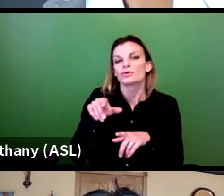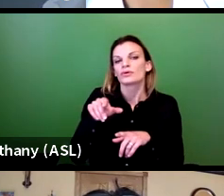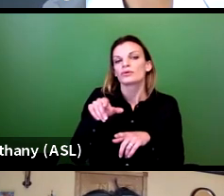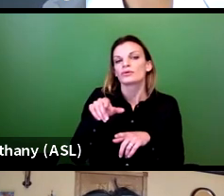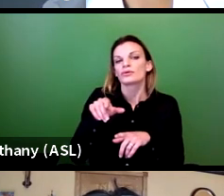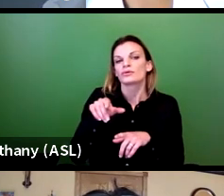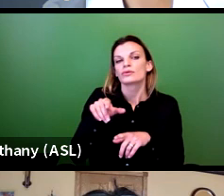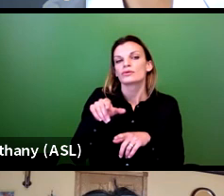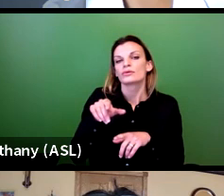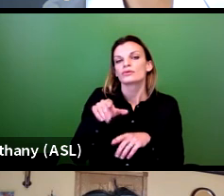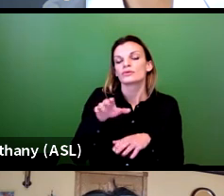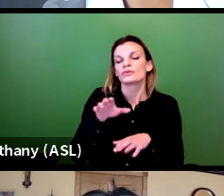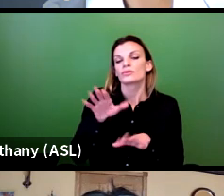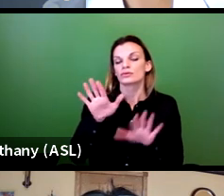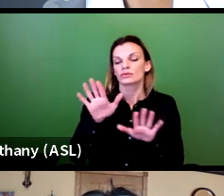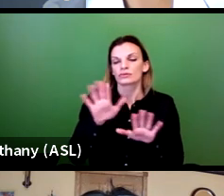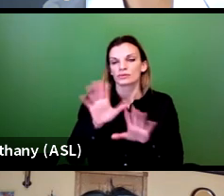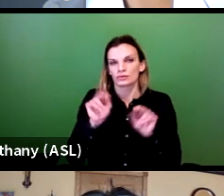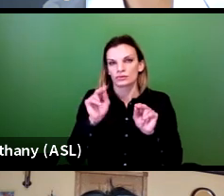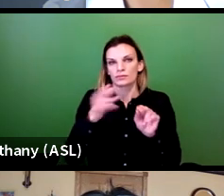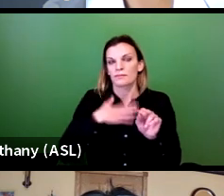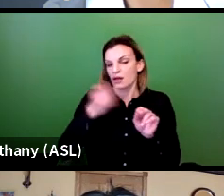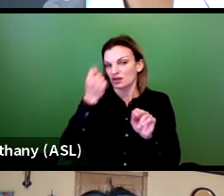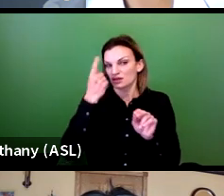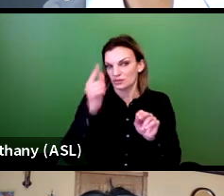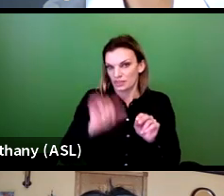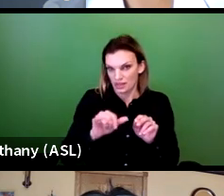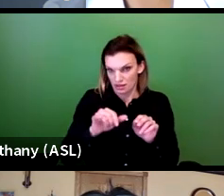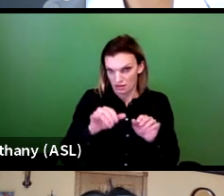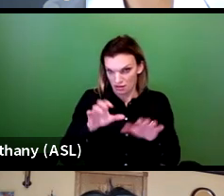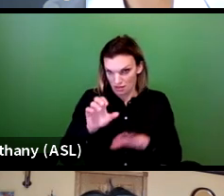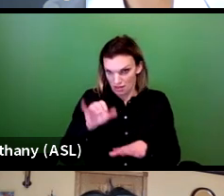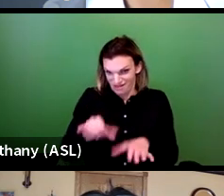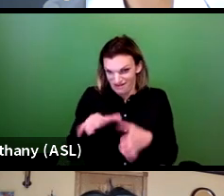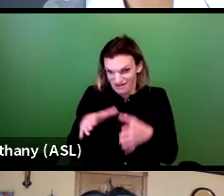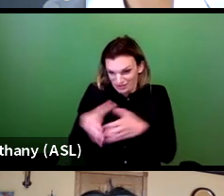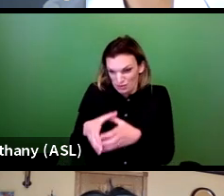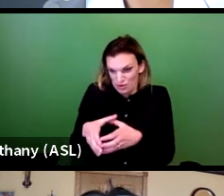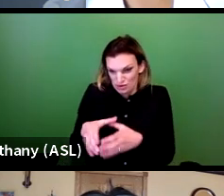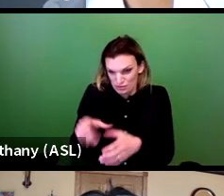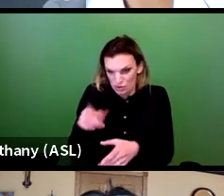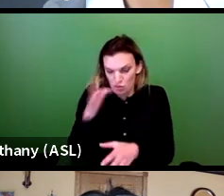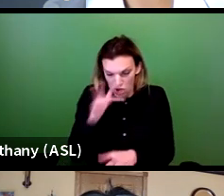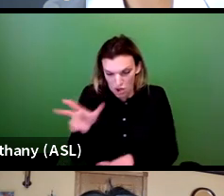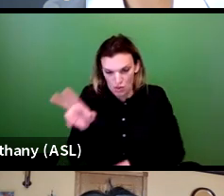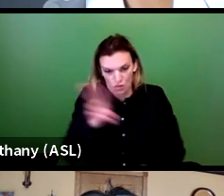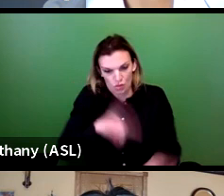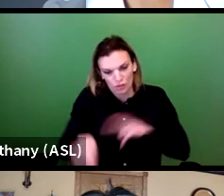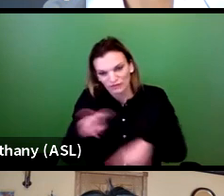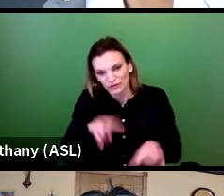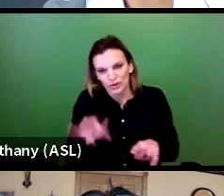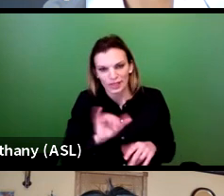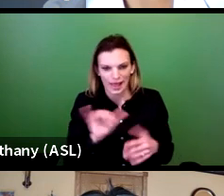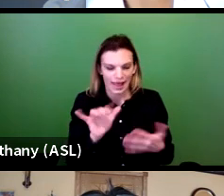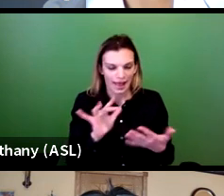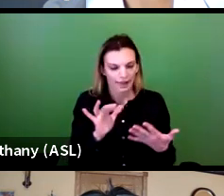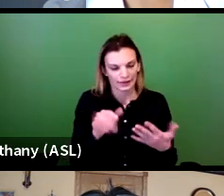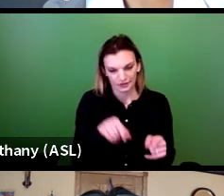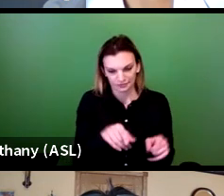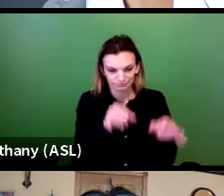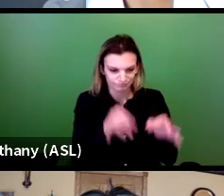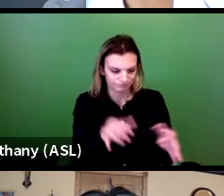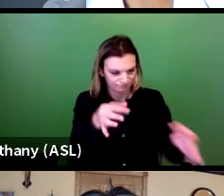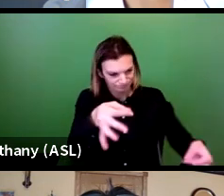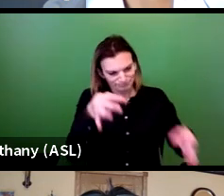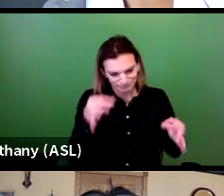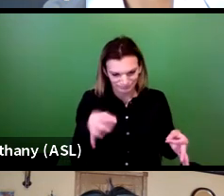analysis. My understanding is the subcommittee is going to look them over and going look them over, kind of rank them and say, here's what